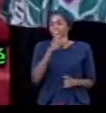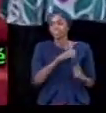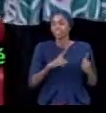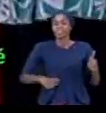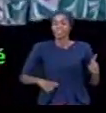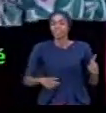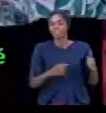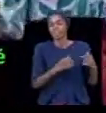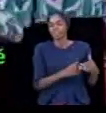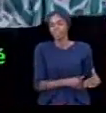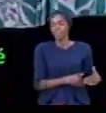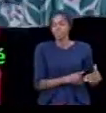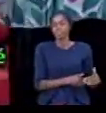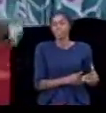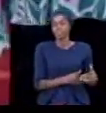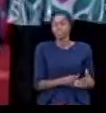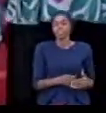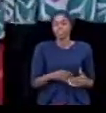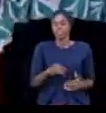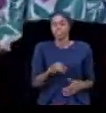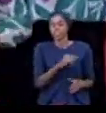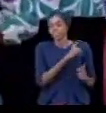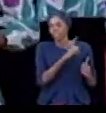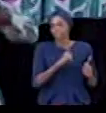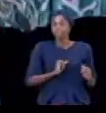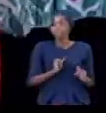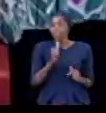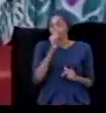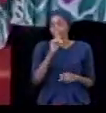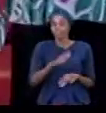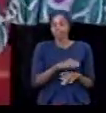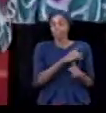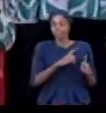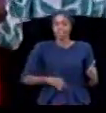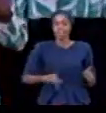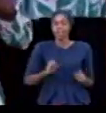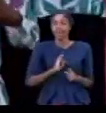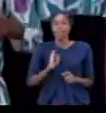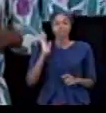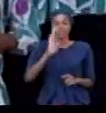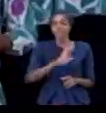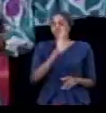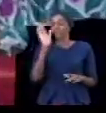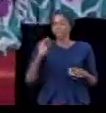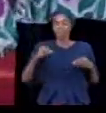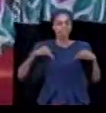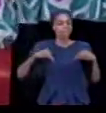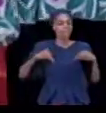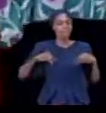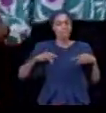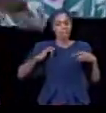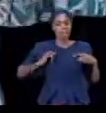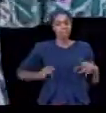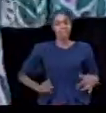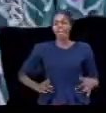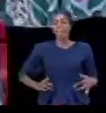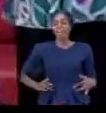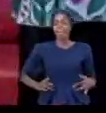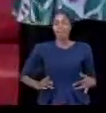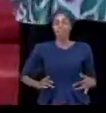low side? I am on the low side. I will never give up. I will never give